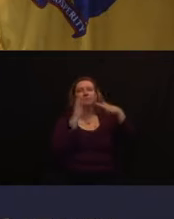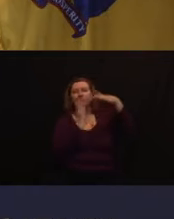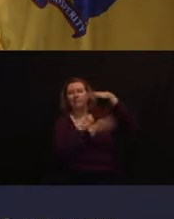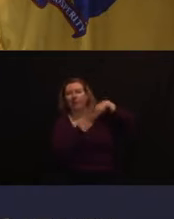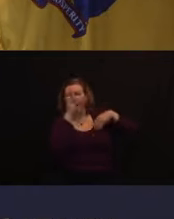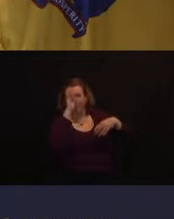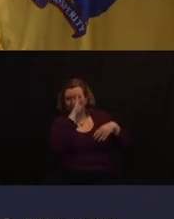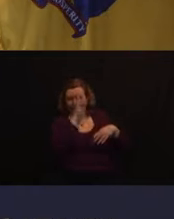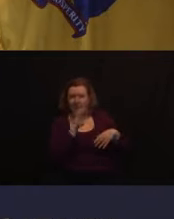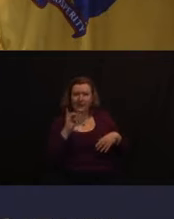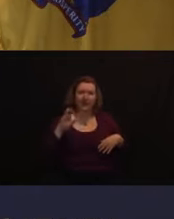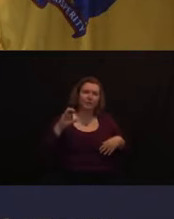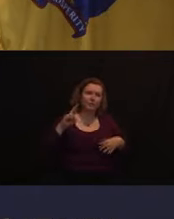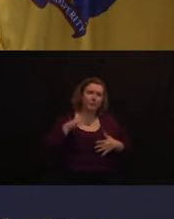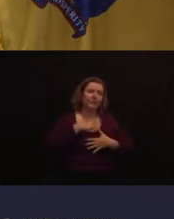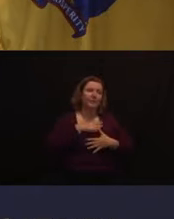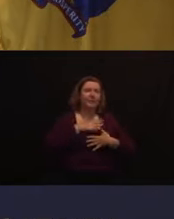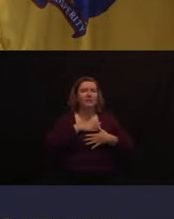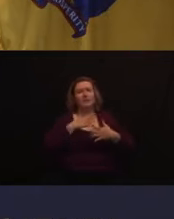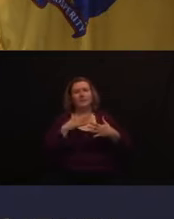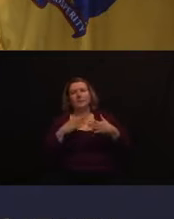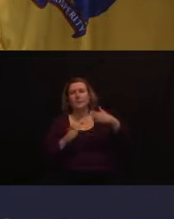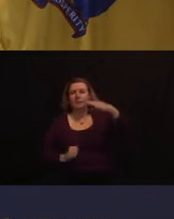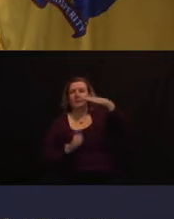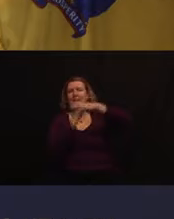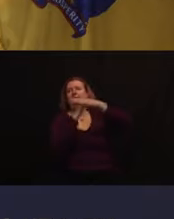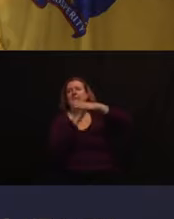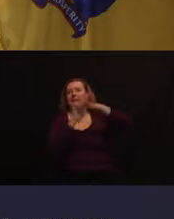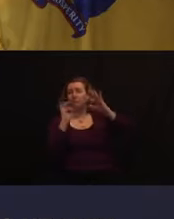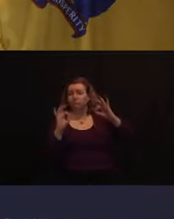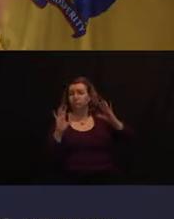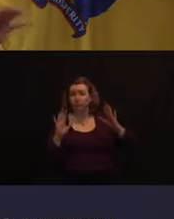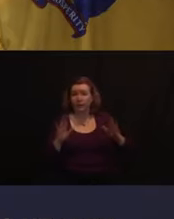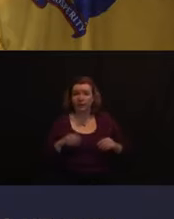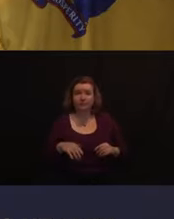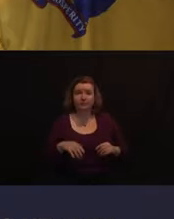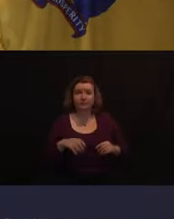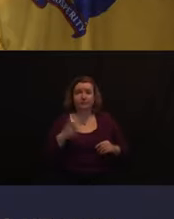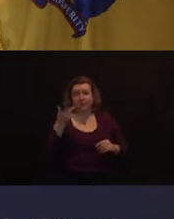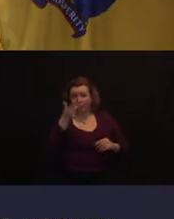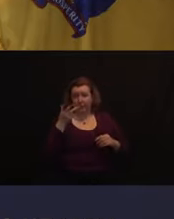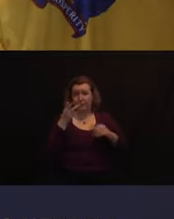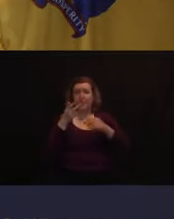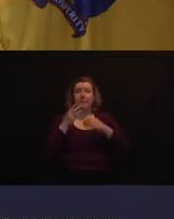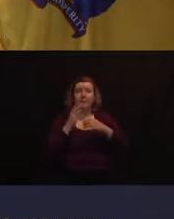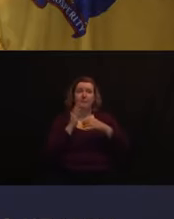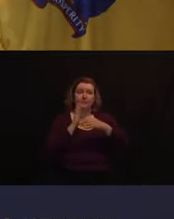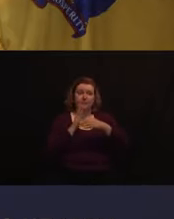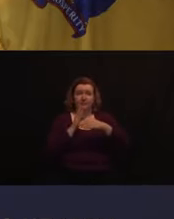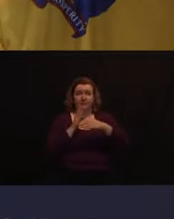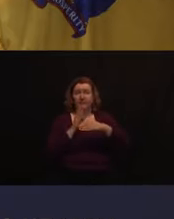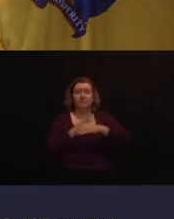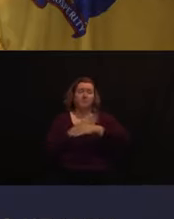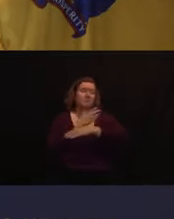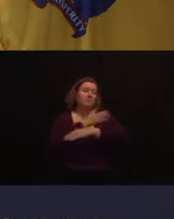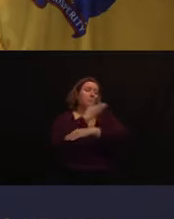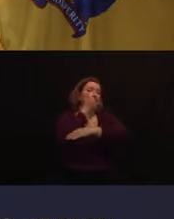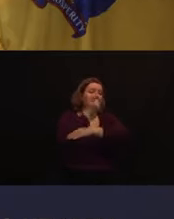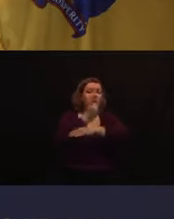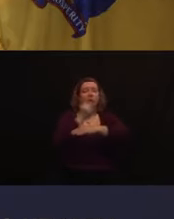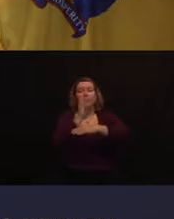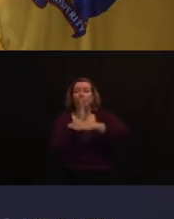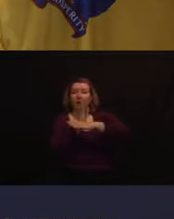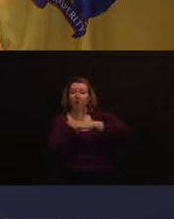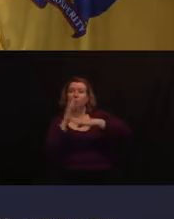ICU, ventilators, and peak, just side by side. Best, medium, worst. It's up to